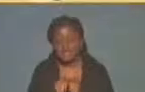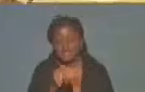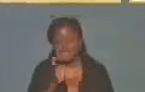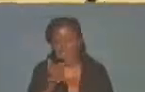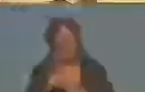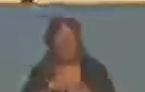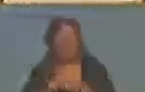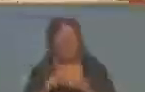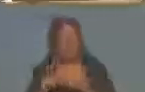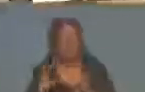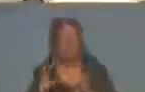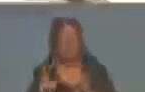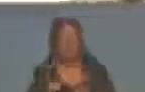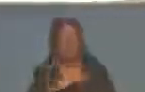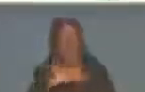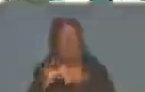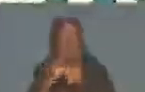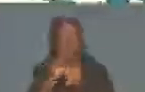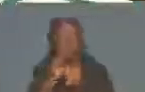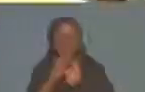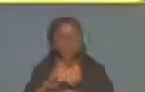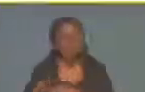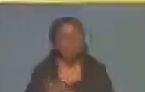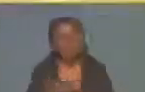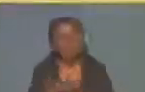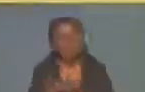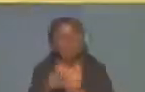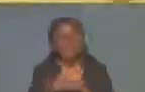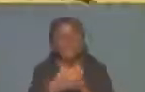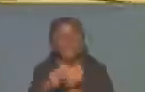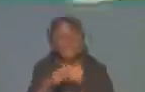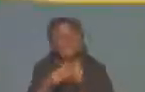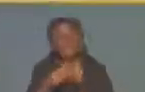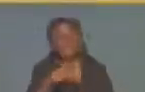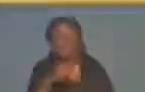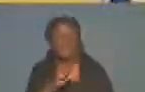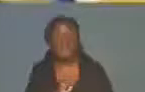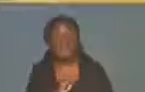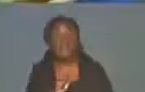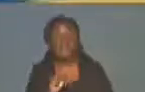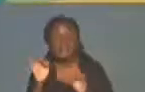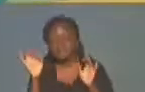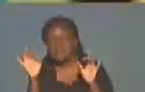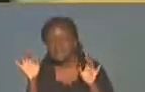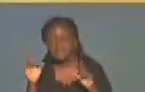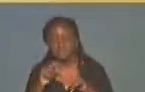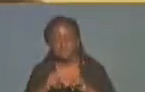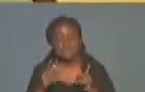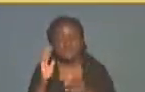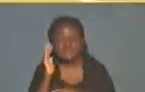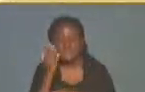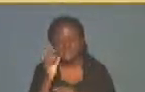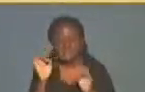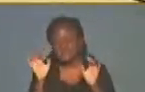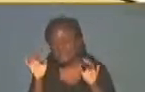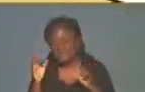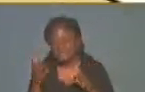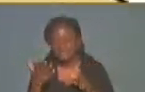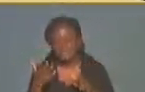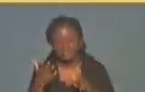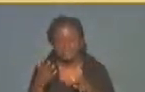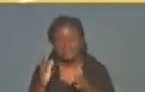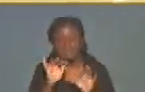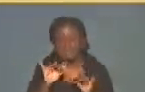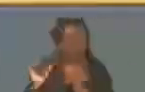anything but, as the CC Sweeting Cobras would take on the GHS Magic. But it seems, though, that the Magic would leave their